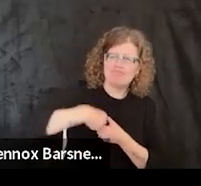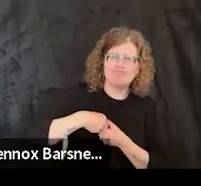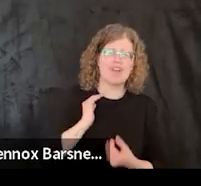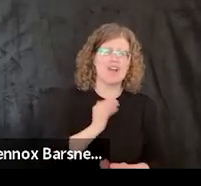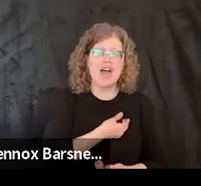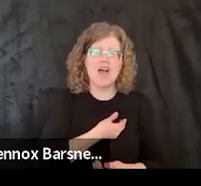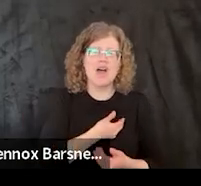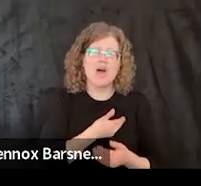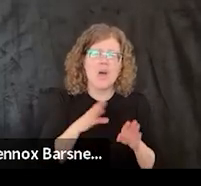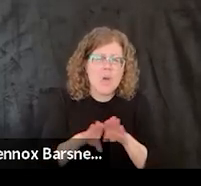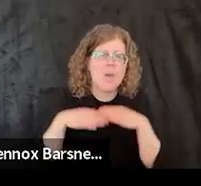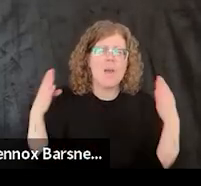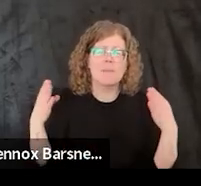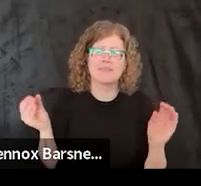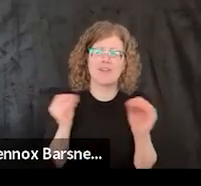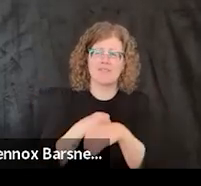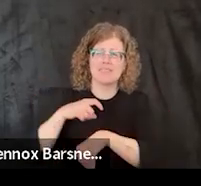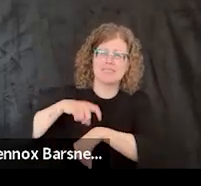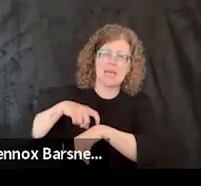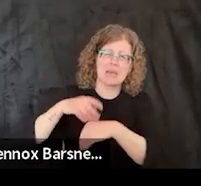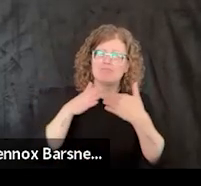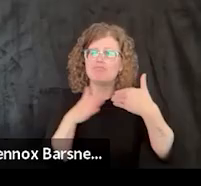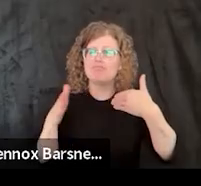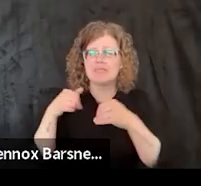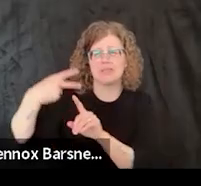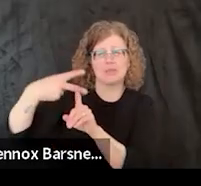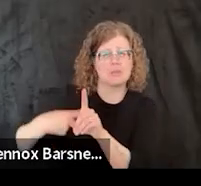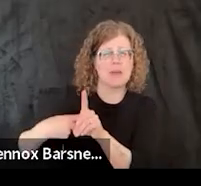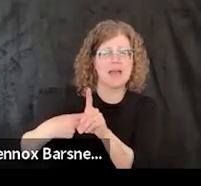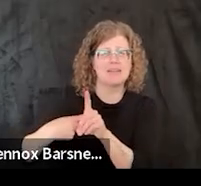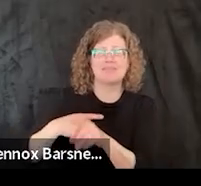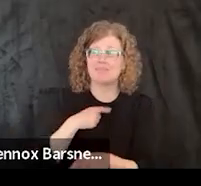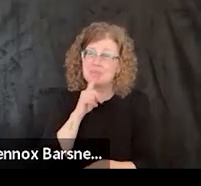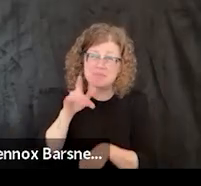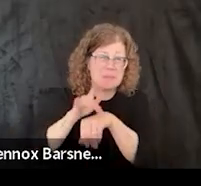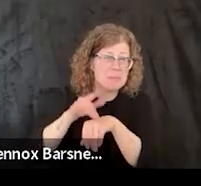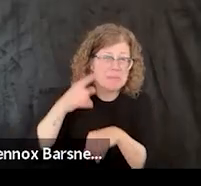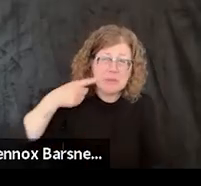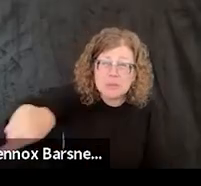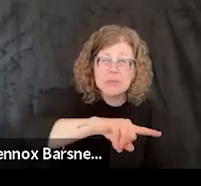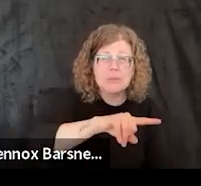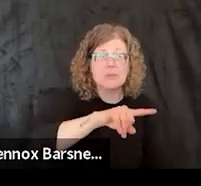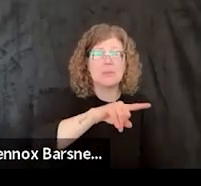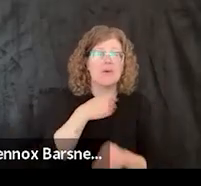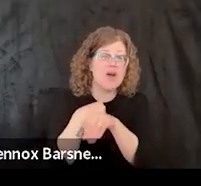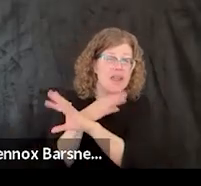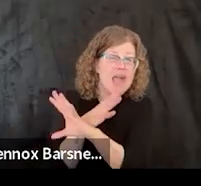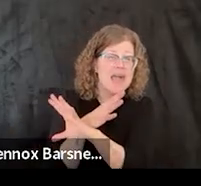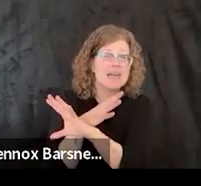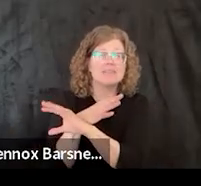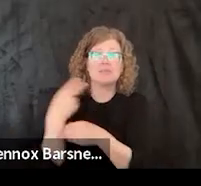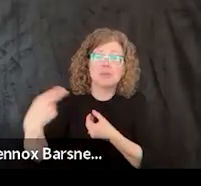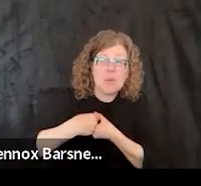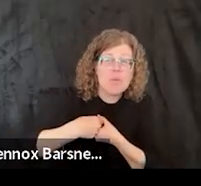in the next couple months. These are great open spaces to pop in and ask your questions or hang out and hear what other artists